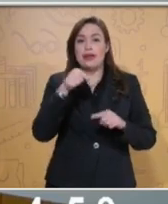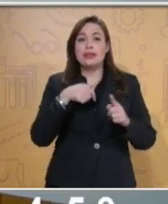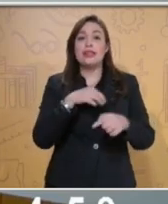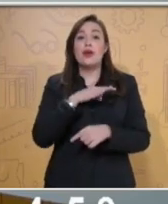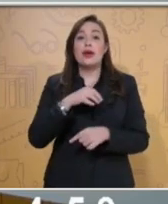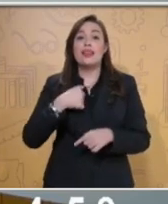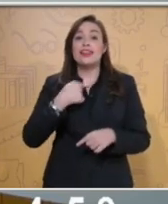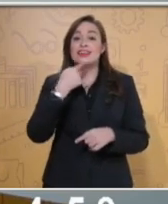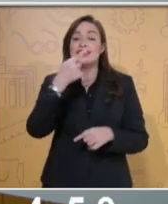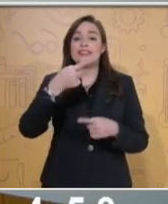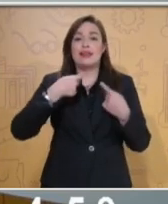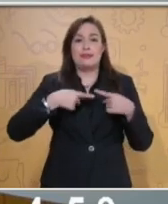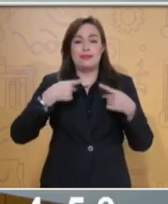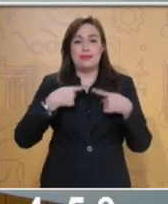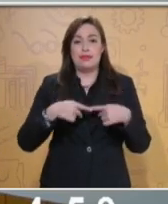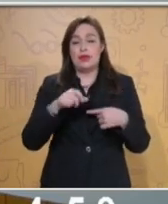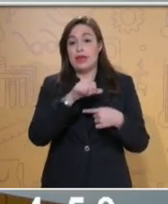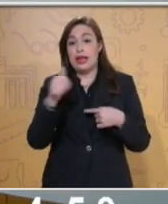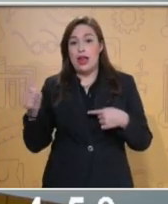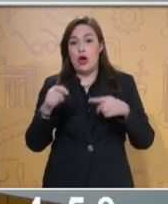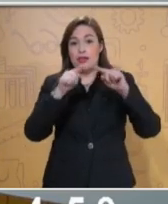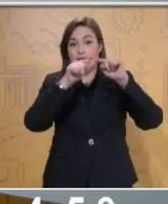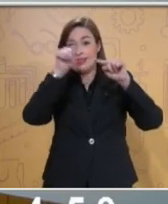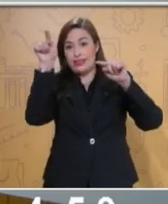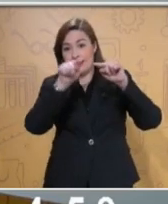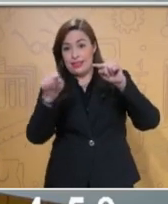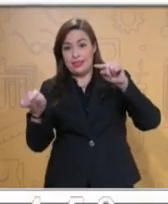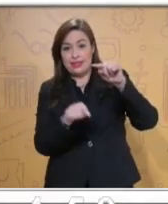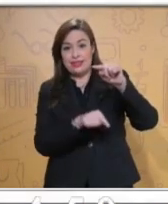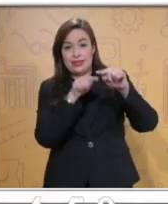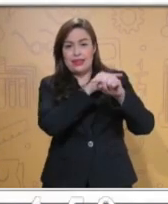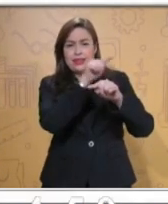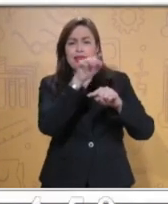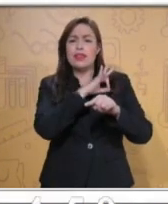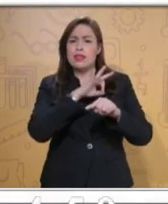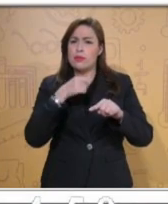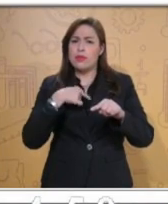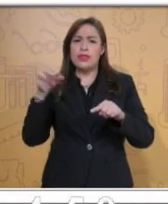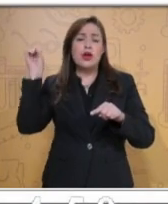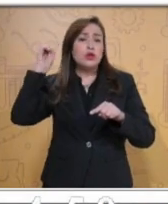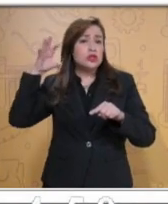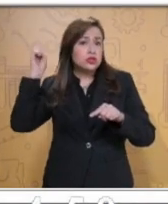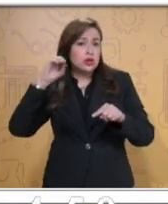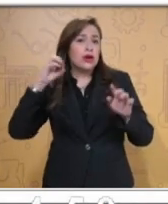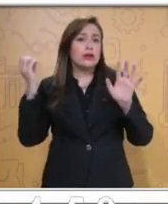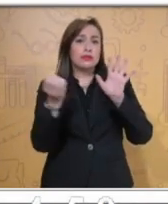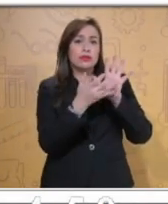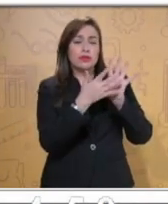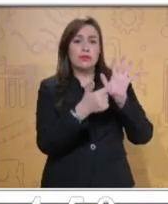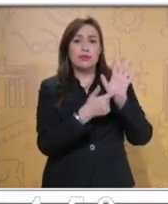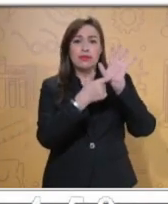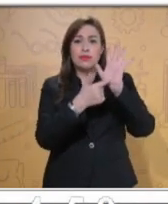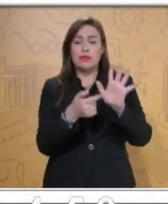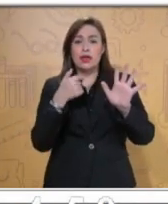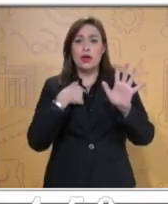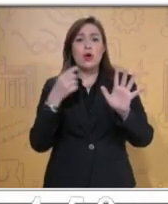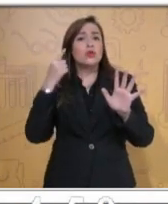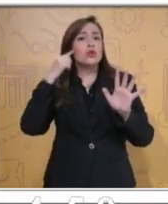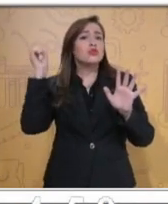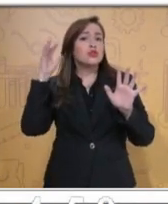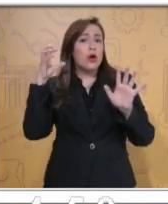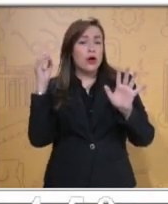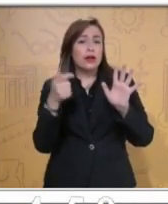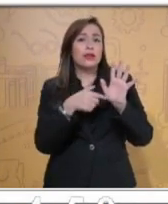for an onomatopoeia. Then we have on 13, a cloud that represents a fight. And in the last one, the